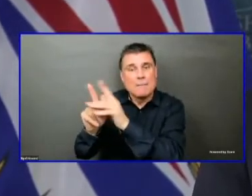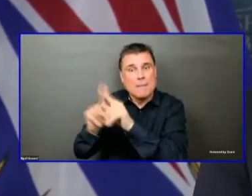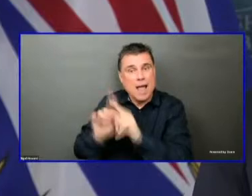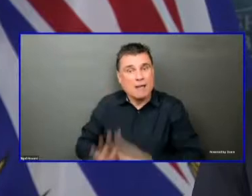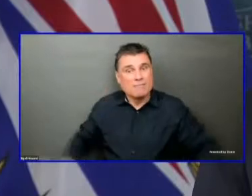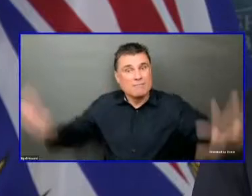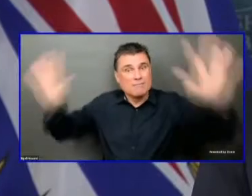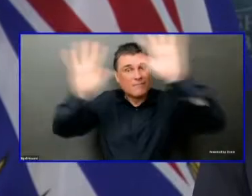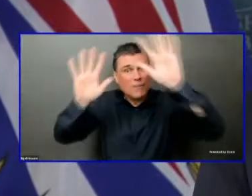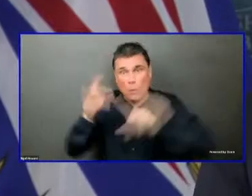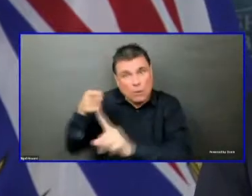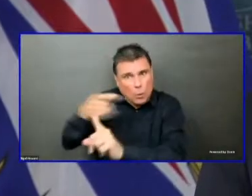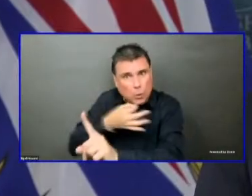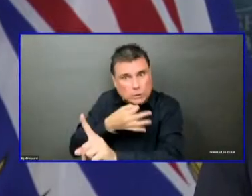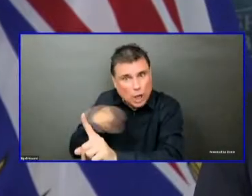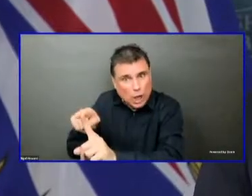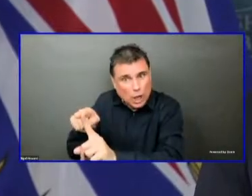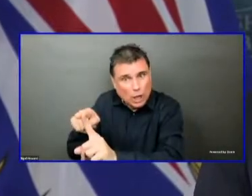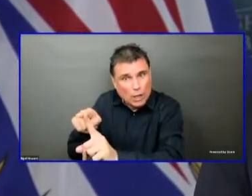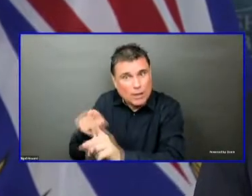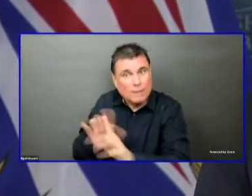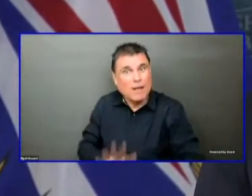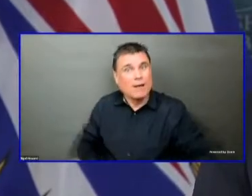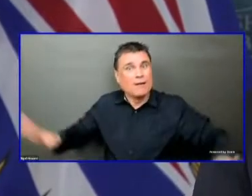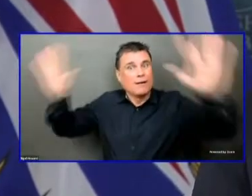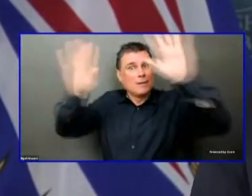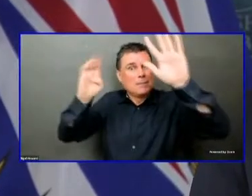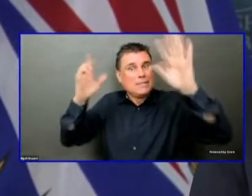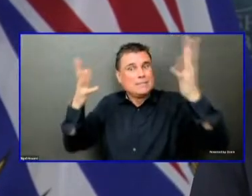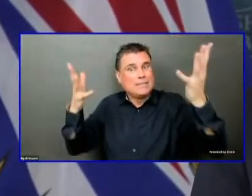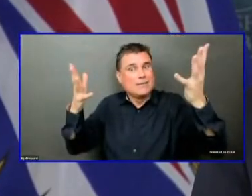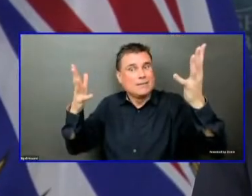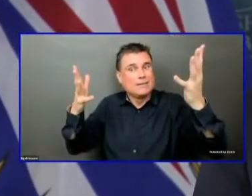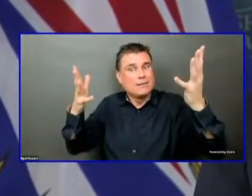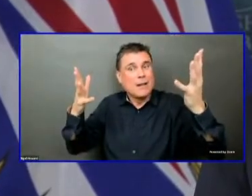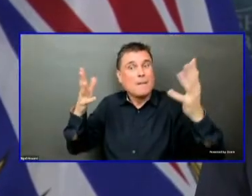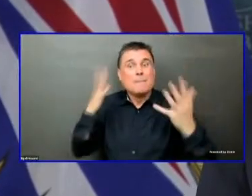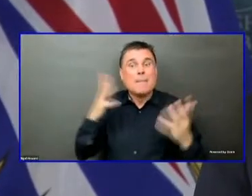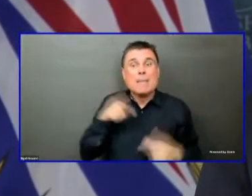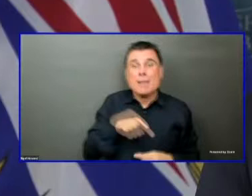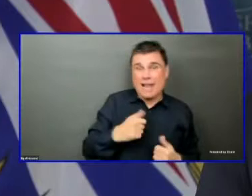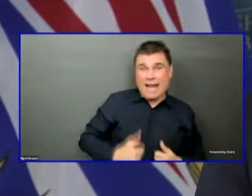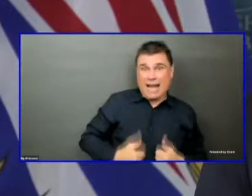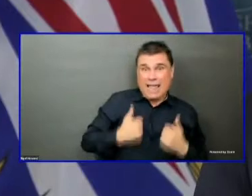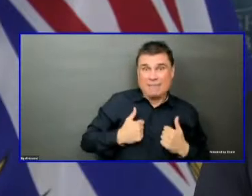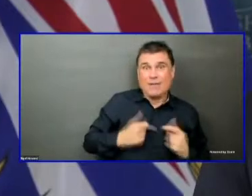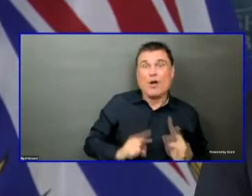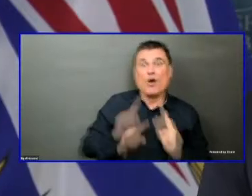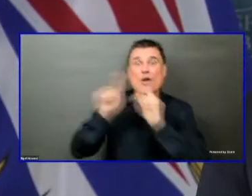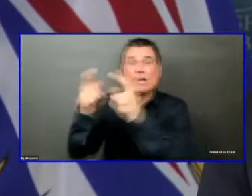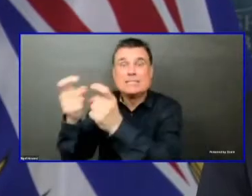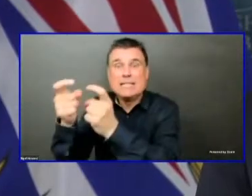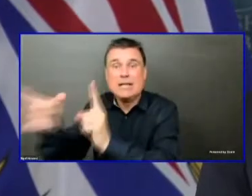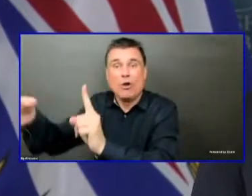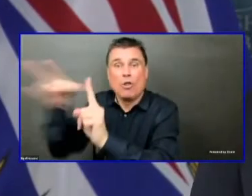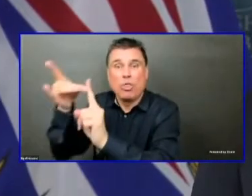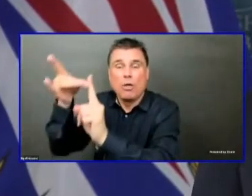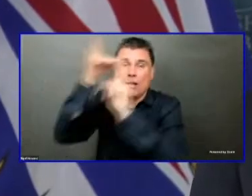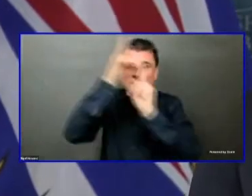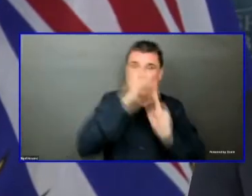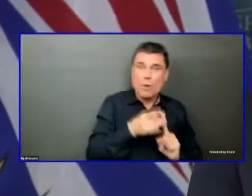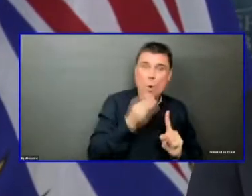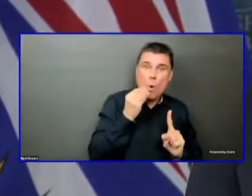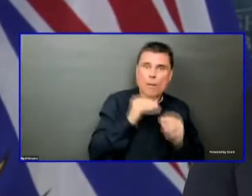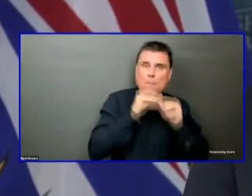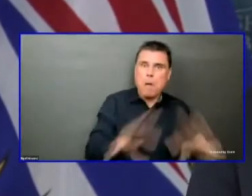who tests positive with COVID-19. This is significant. It's also significant in Fernie and other communities around BC. So we have to take these